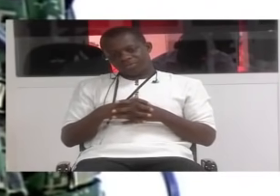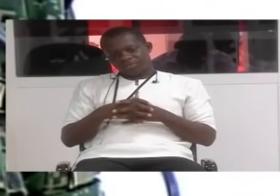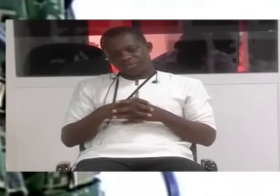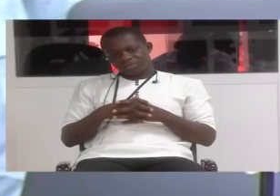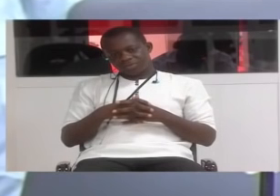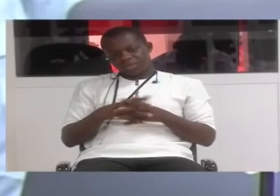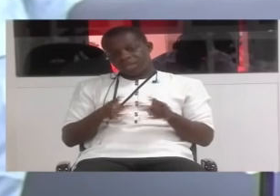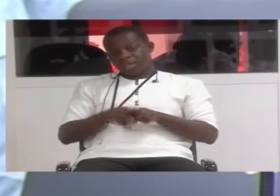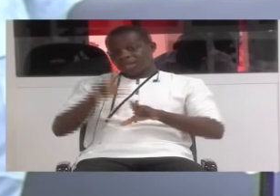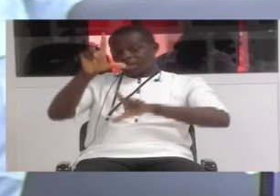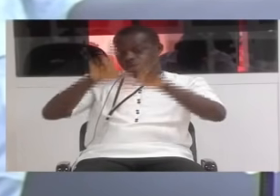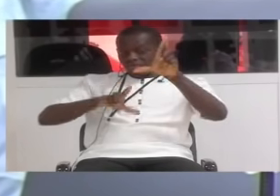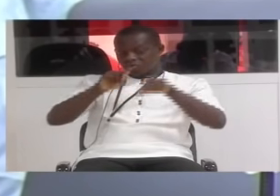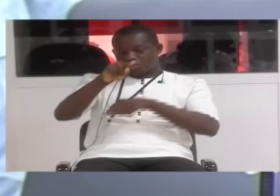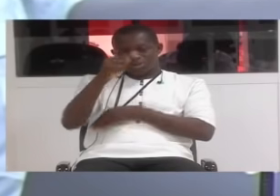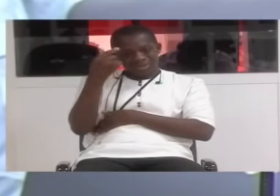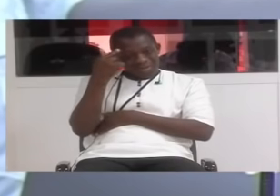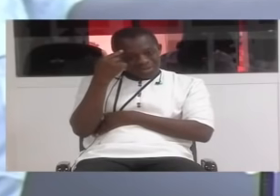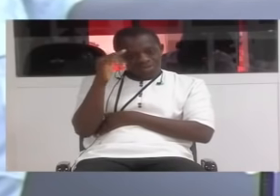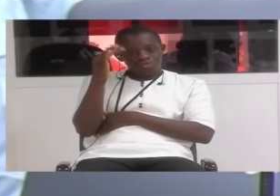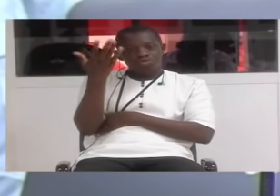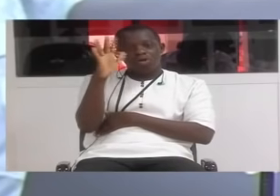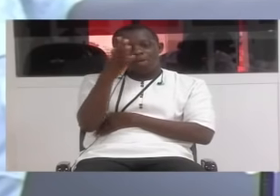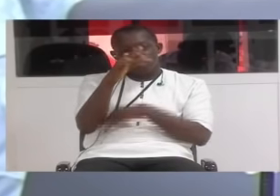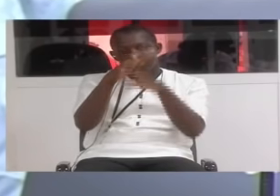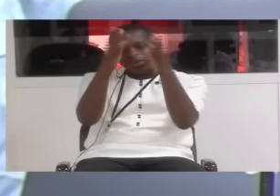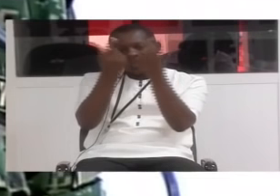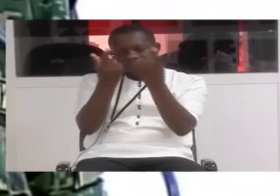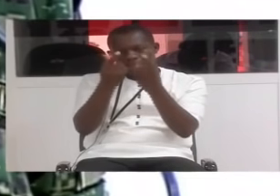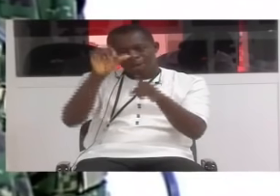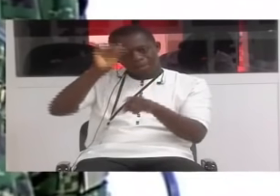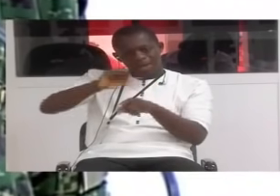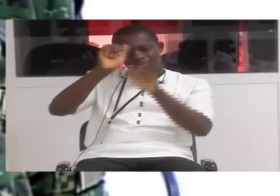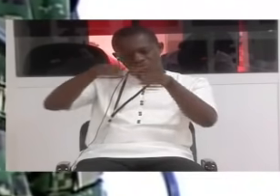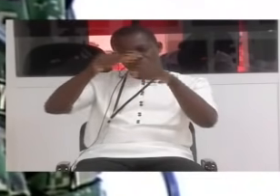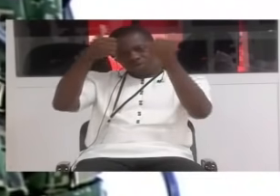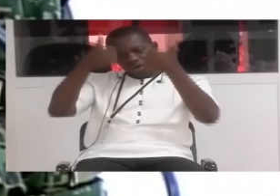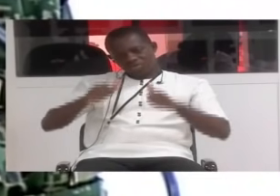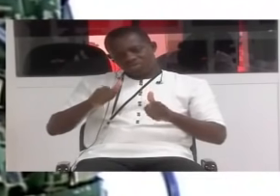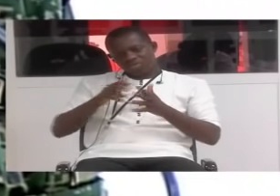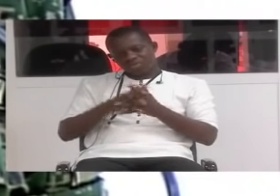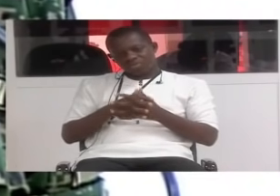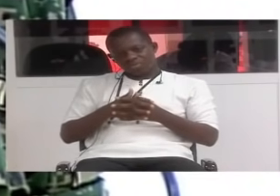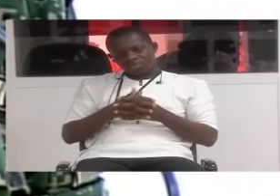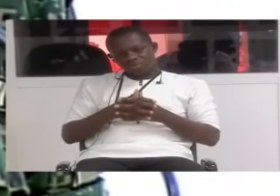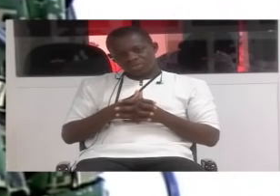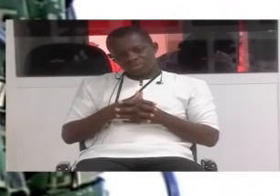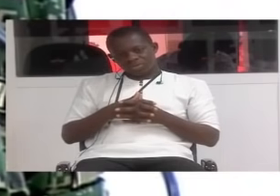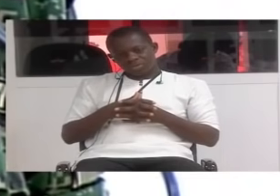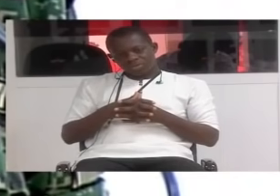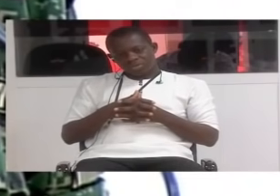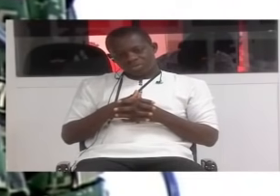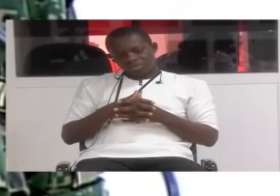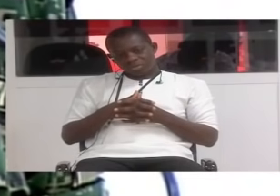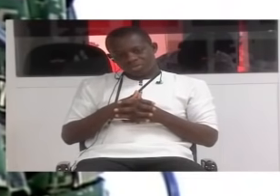At this stage, did you sense that something terrible was about to happen? Kansul ko wotembo foi sobita ko ku